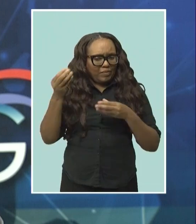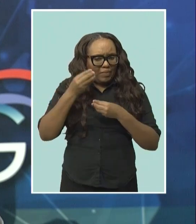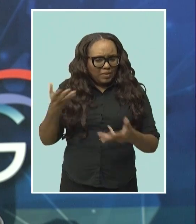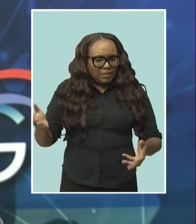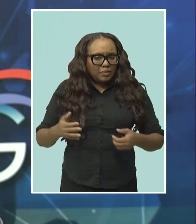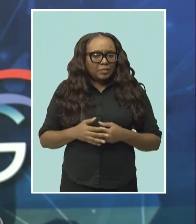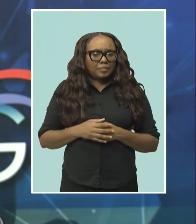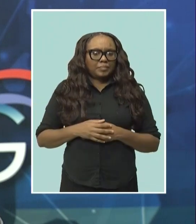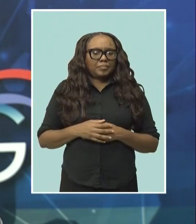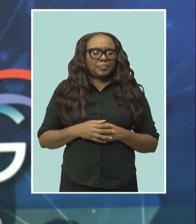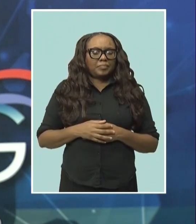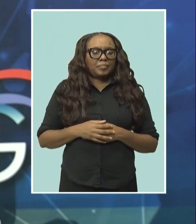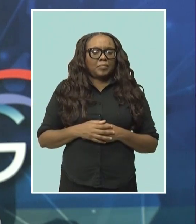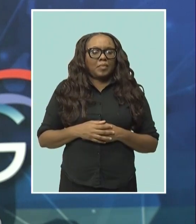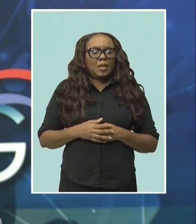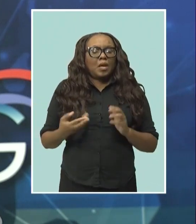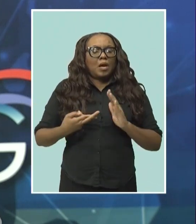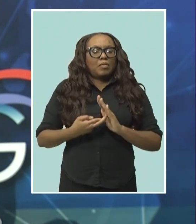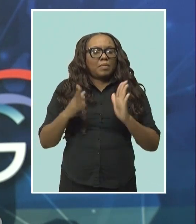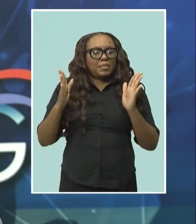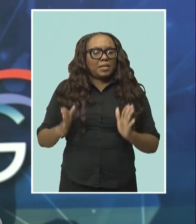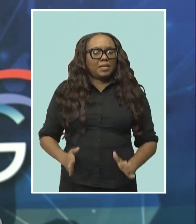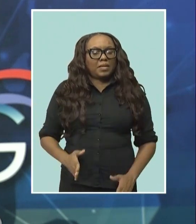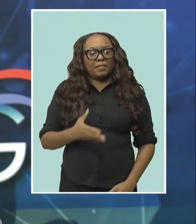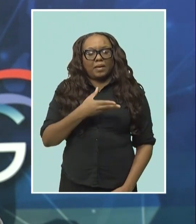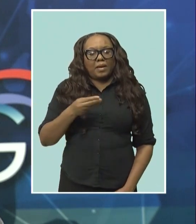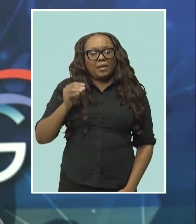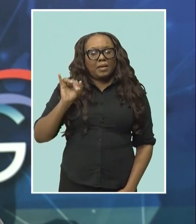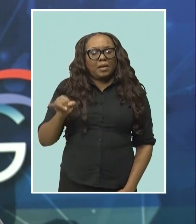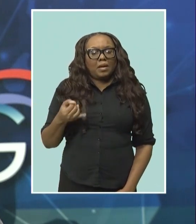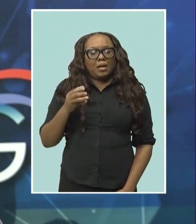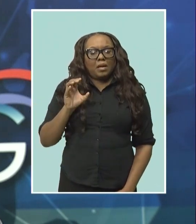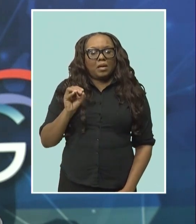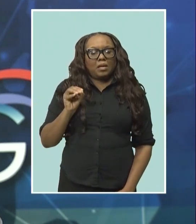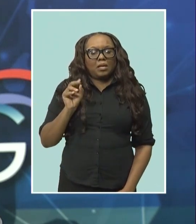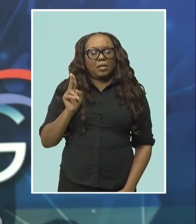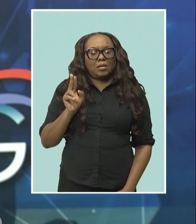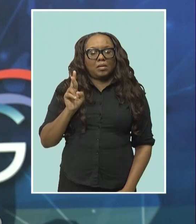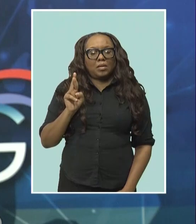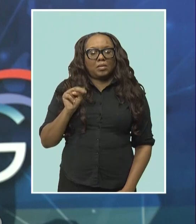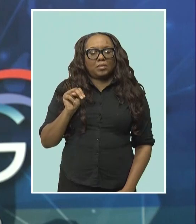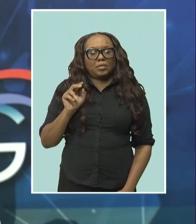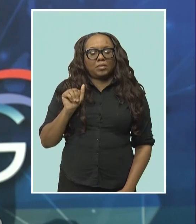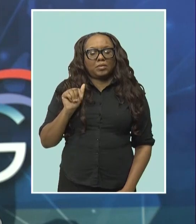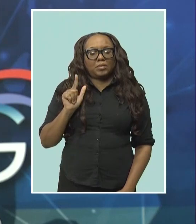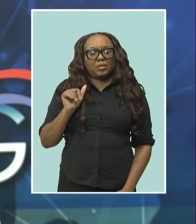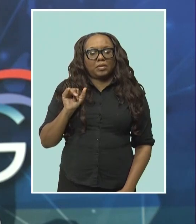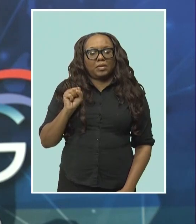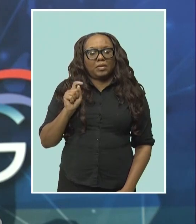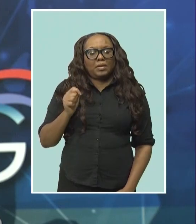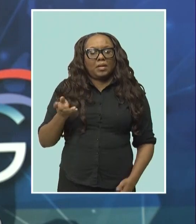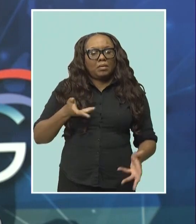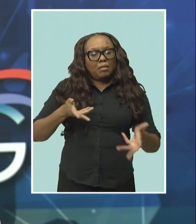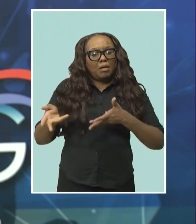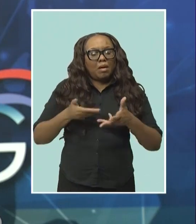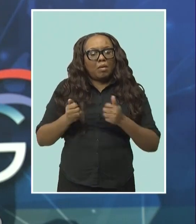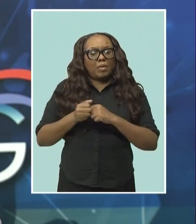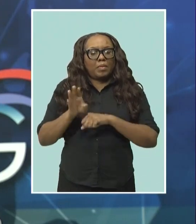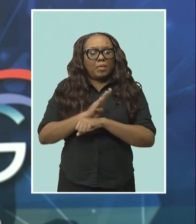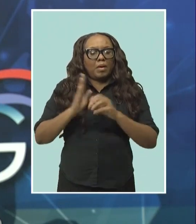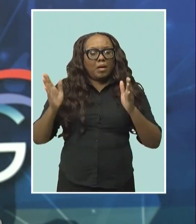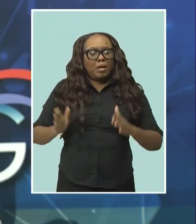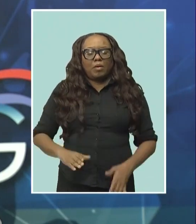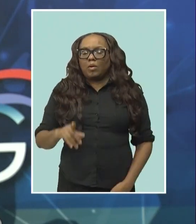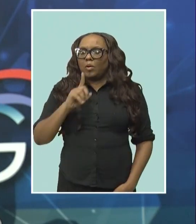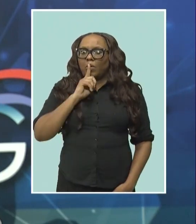Journalist with the China Media Group for Latin America and the Caribbean, Zheng Ziquan, through her interactions with Barbadians thus far,